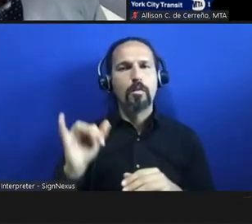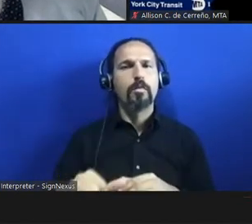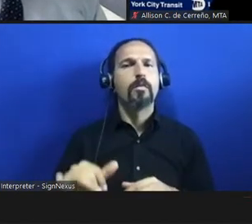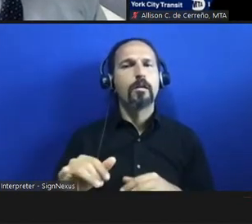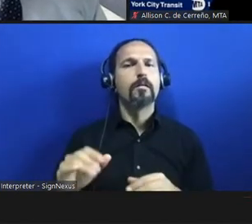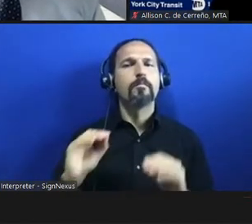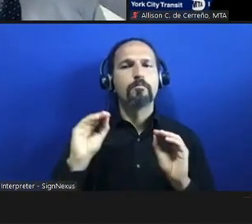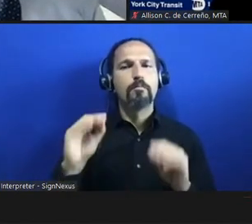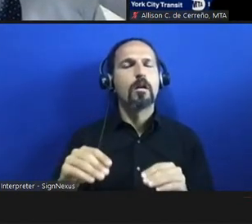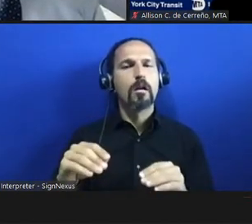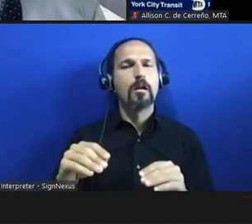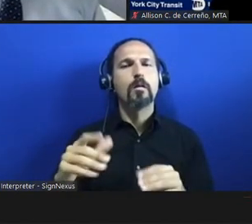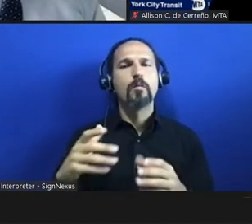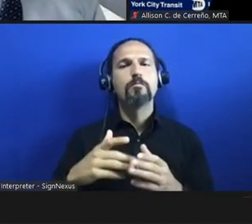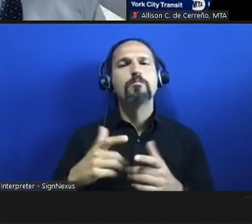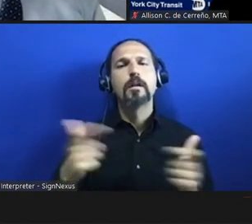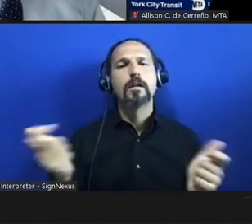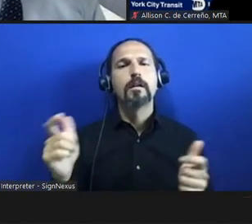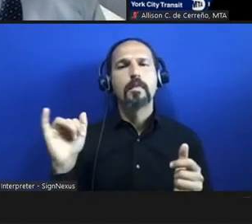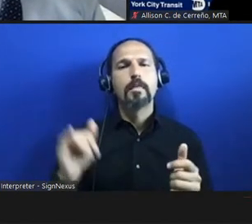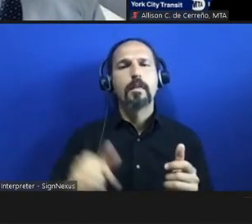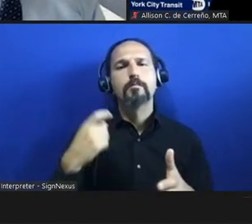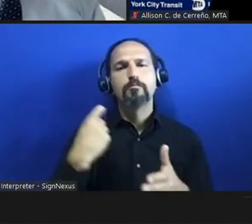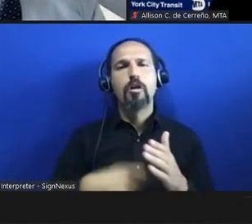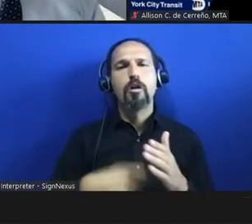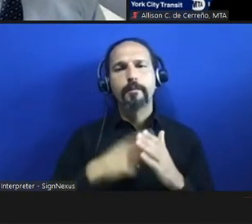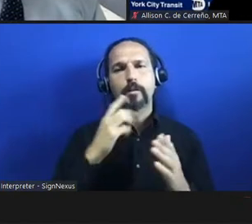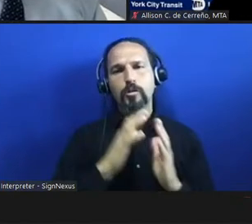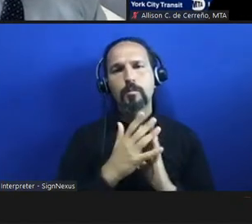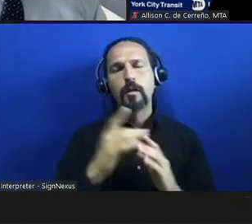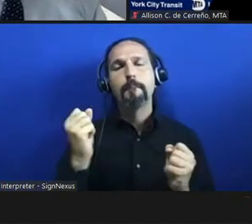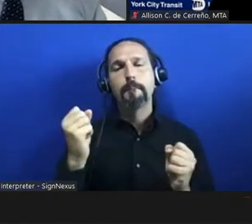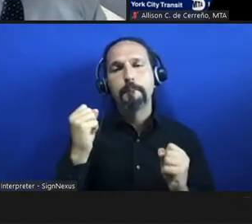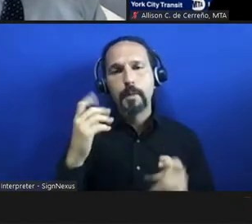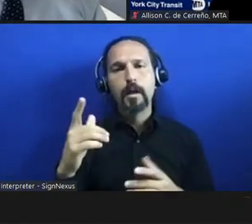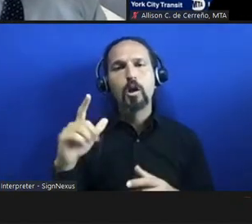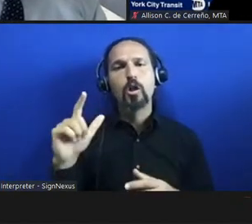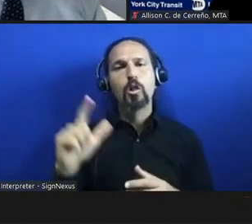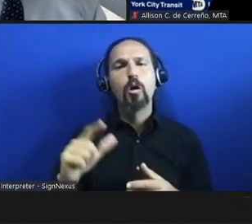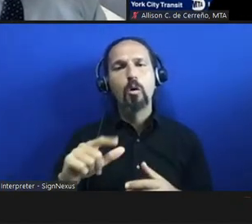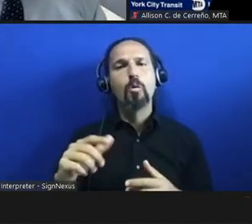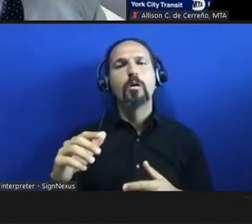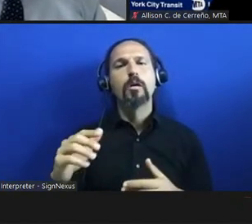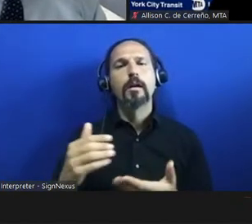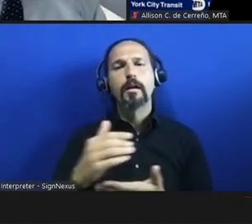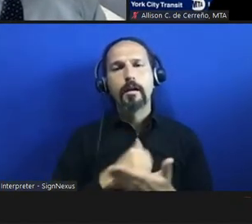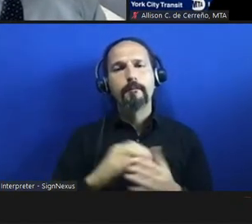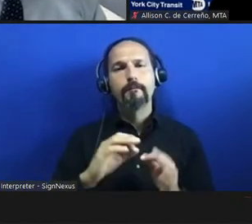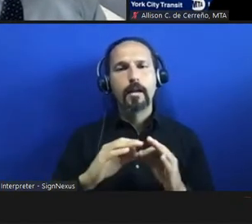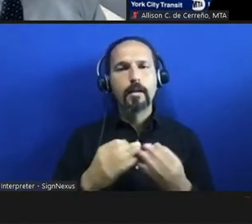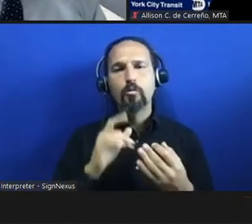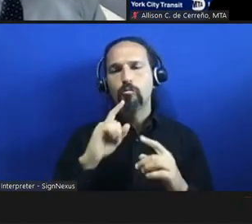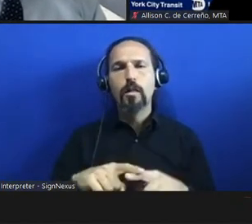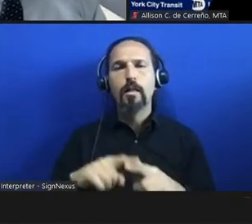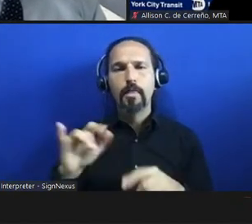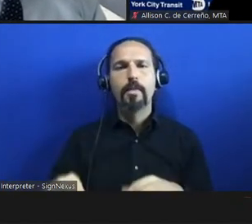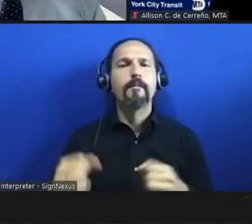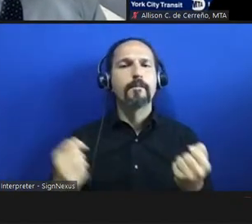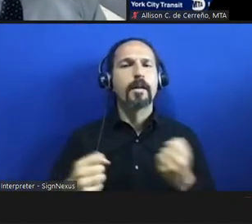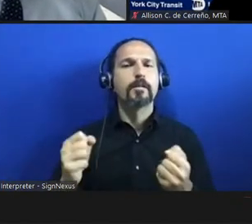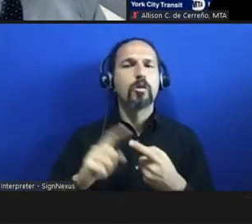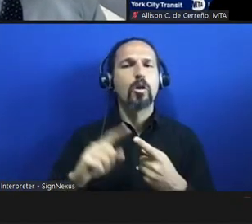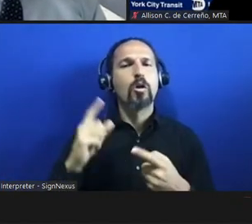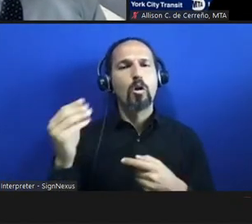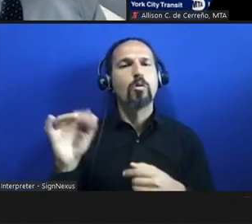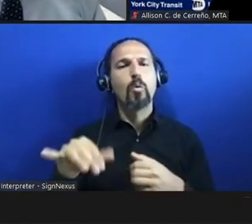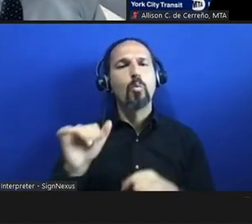implementation of congestion pricing needs to take into account the millions of lower and working-class families who rely on their vehicles to go to work